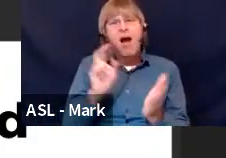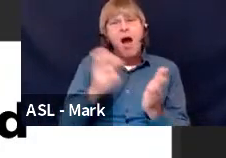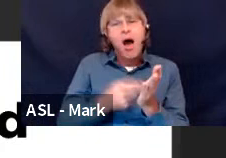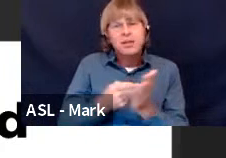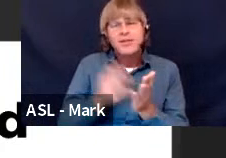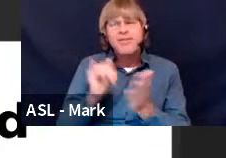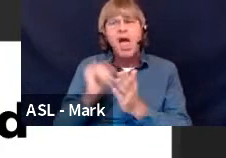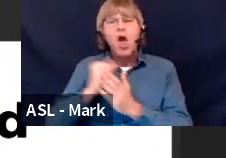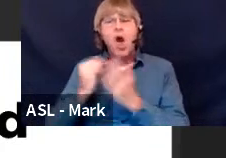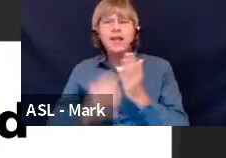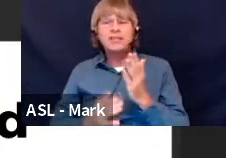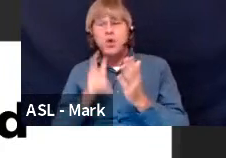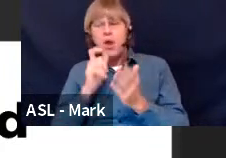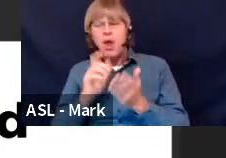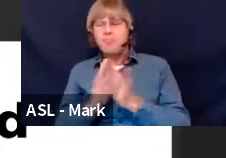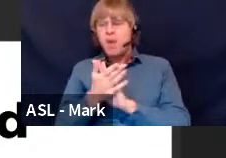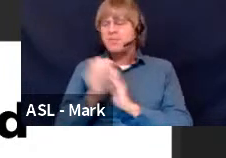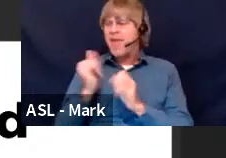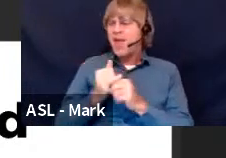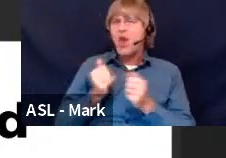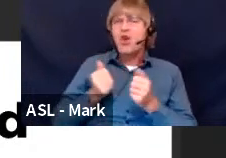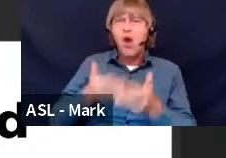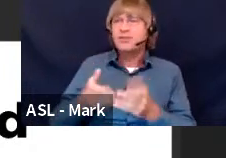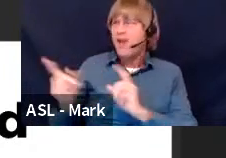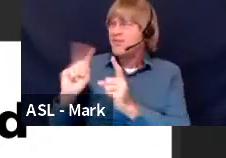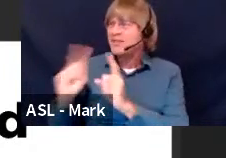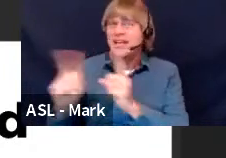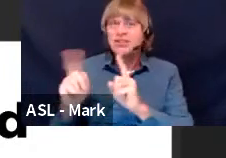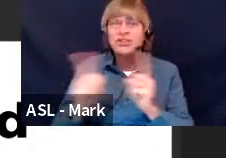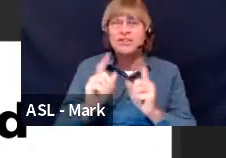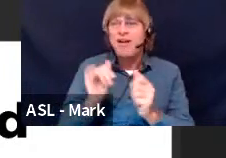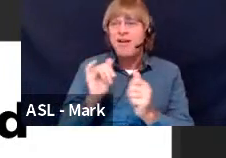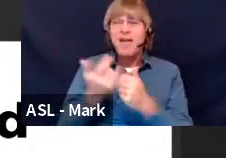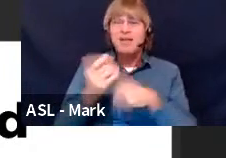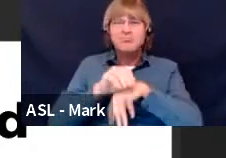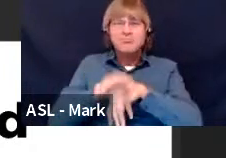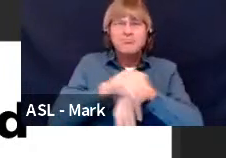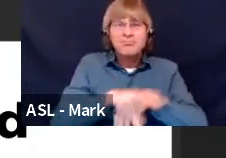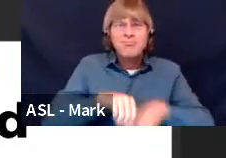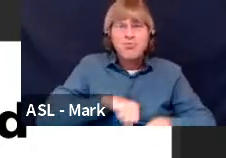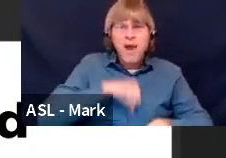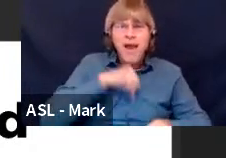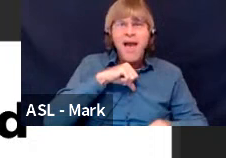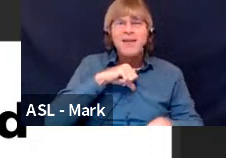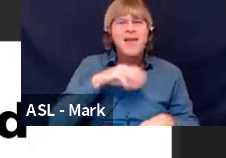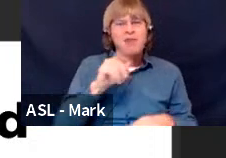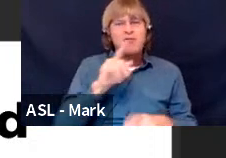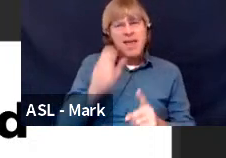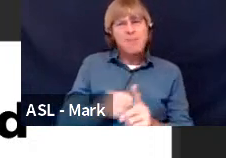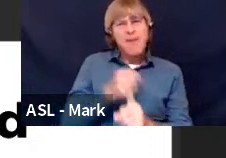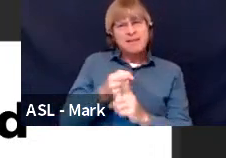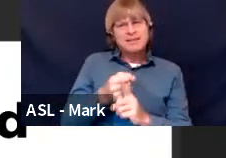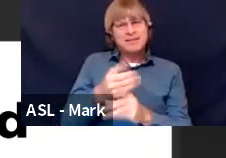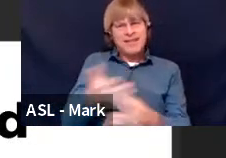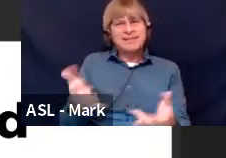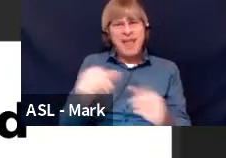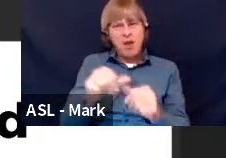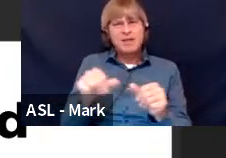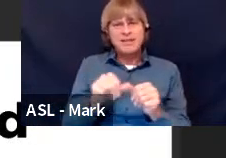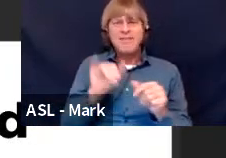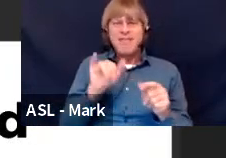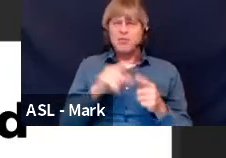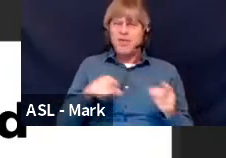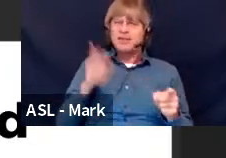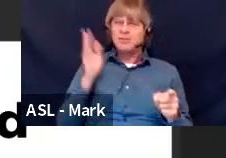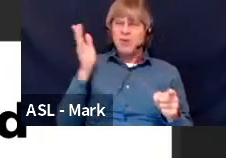that sparks conversations, that ignites pride, and really impact communities. And so that's what